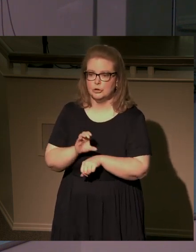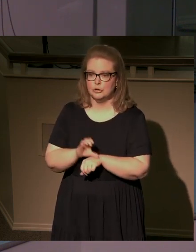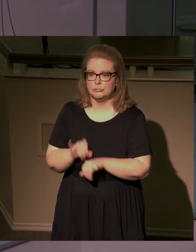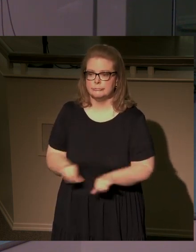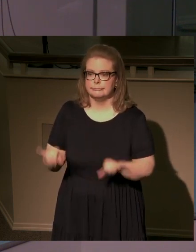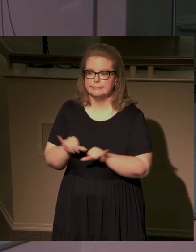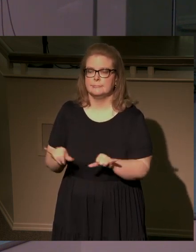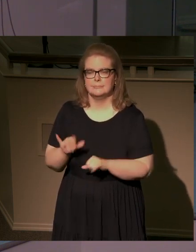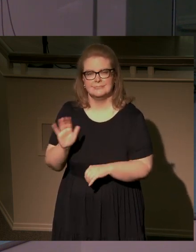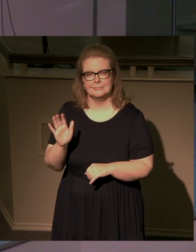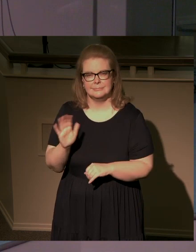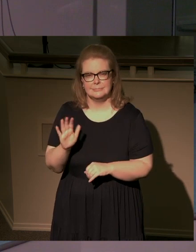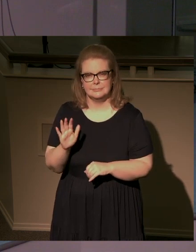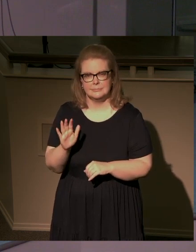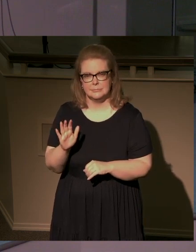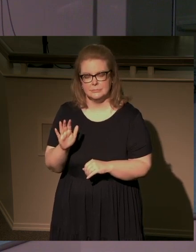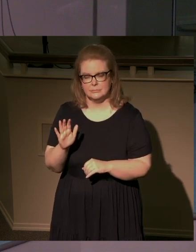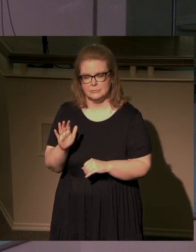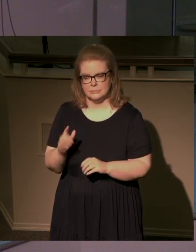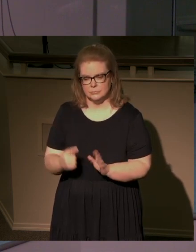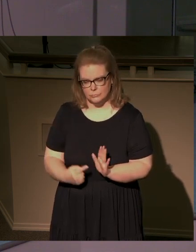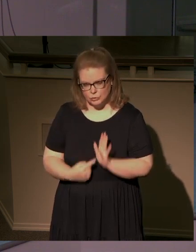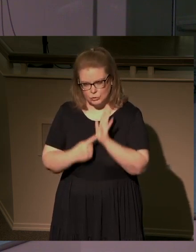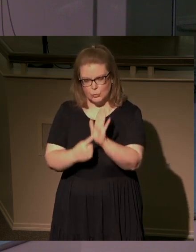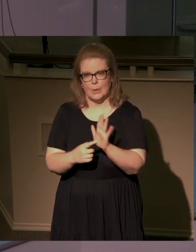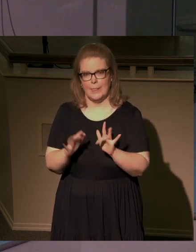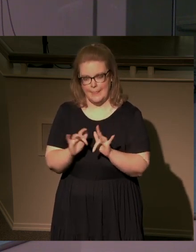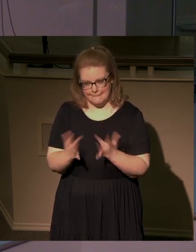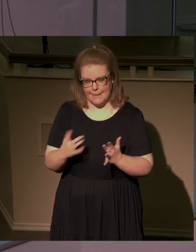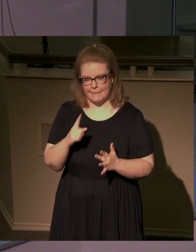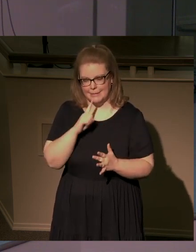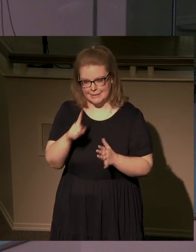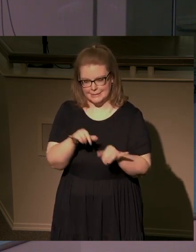So elevate the Bible as the common standard for your home.